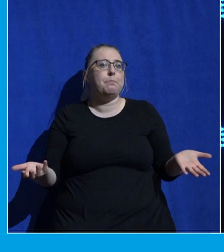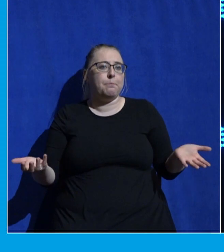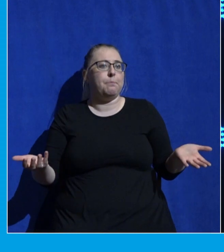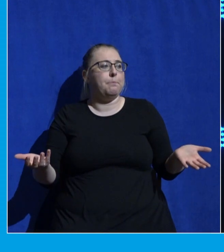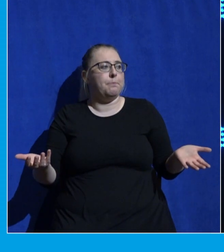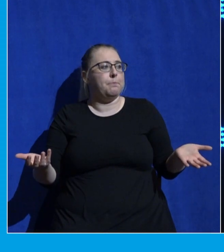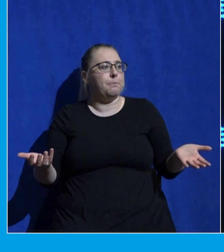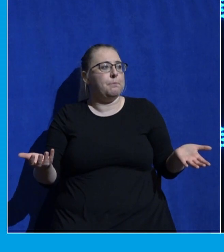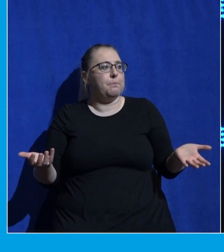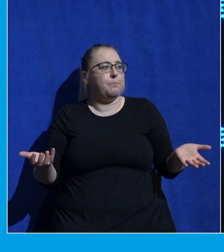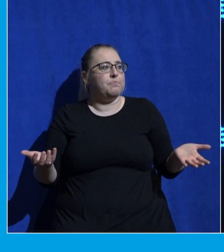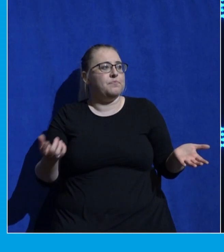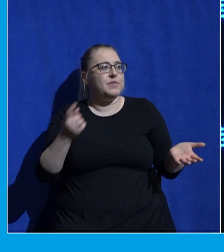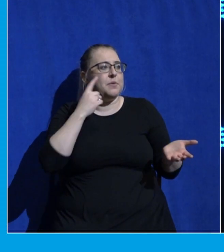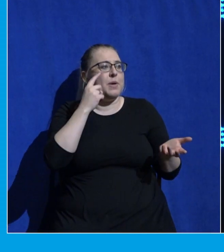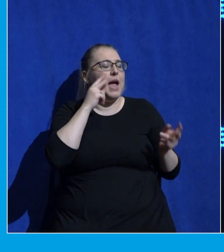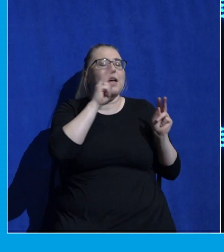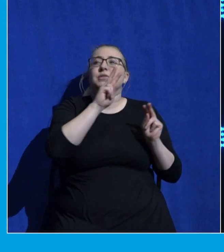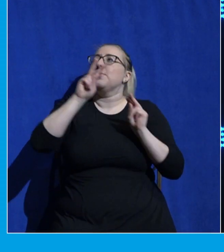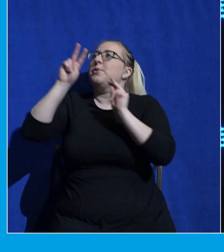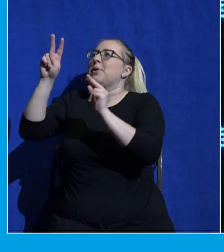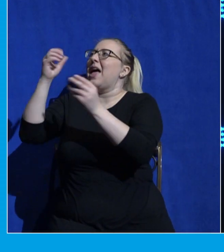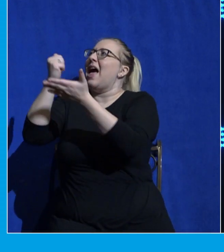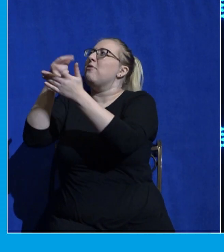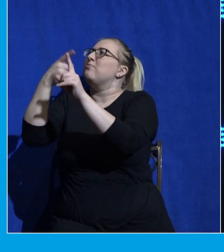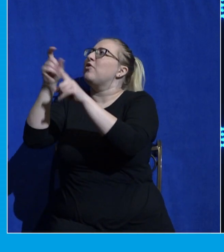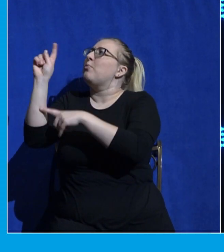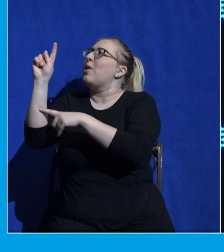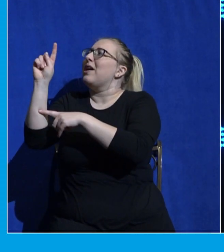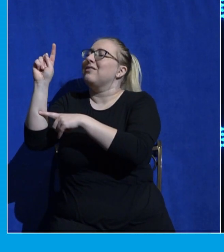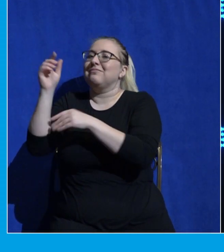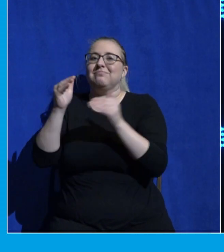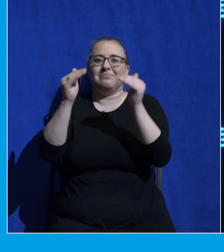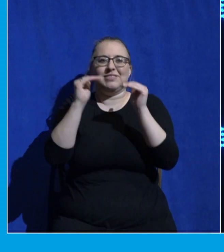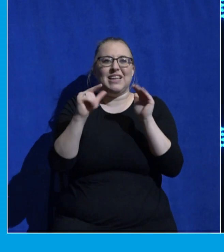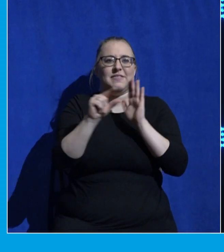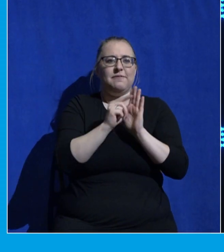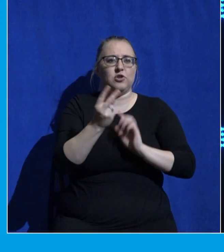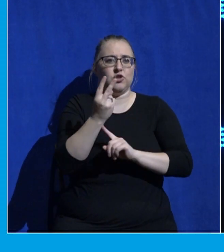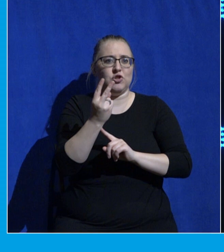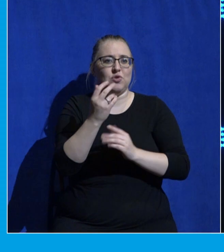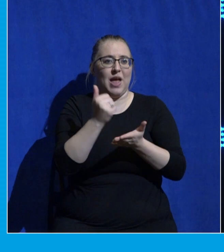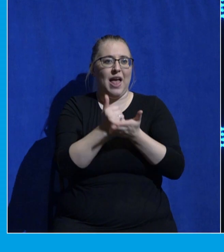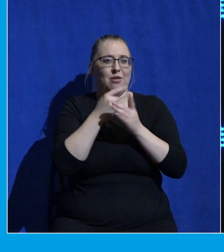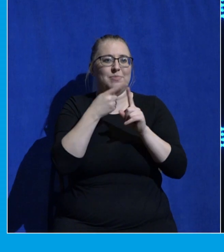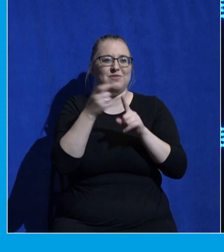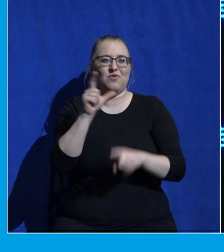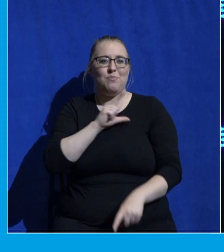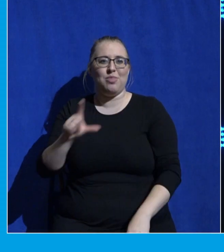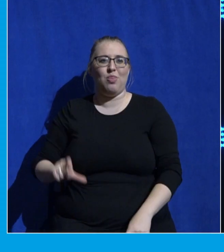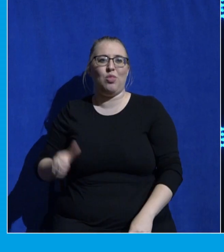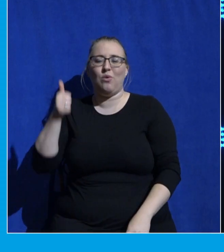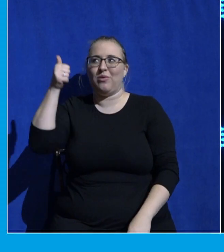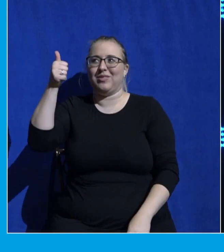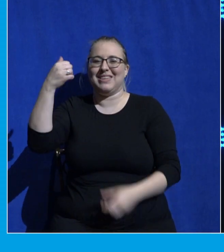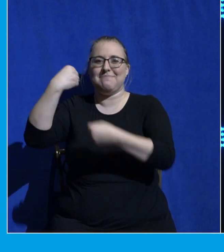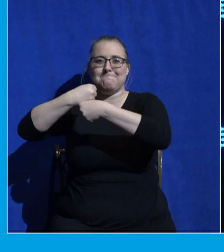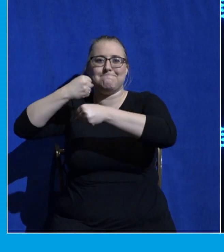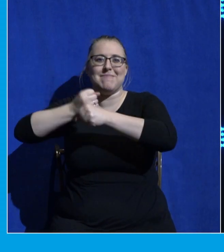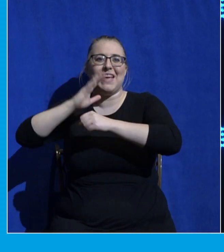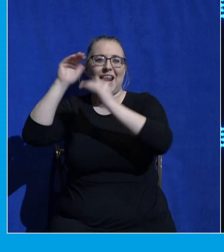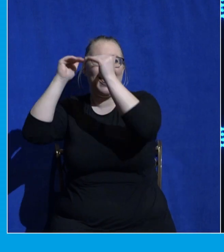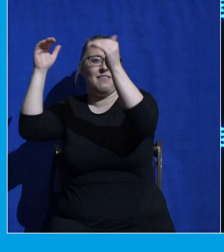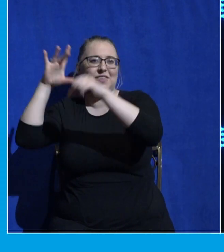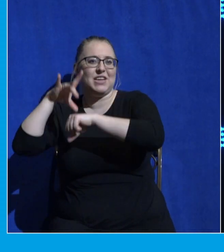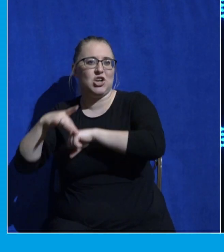I lift my eyes to the hills. From where does my help come? Look at verse 2. My help comes from the Lord who made heaven and earth. Here's the thing.